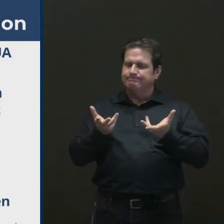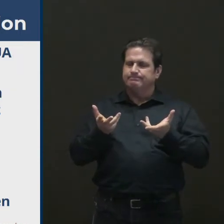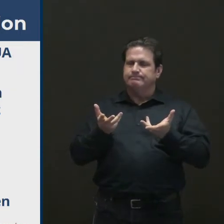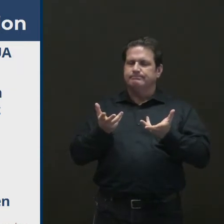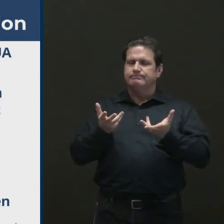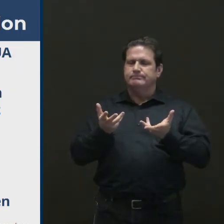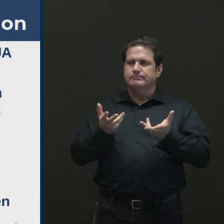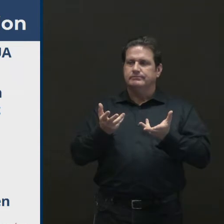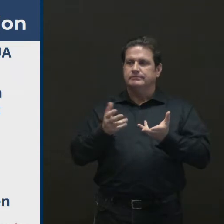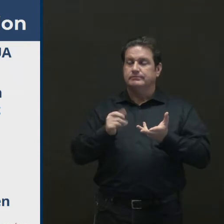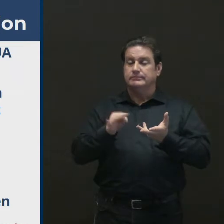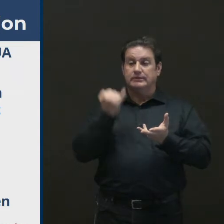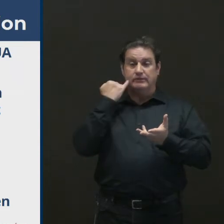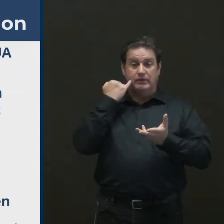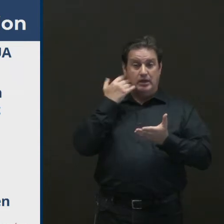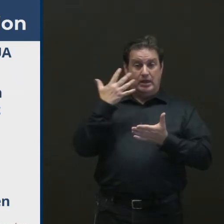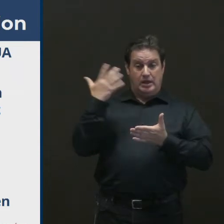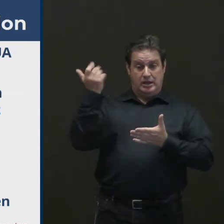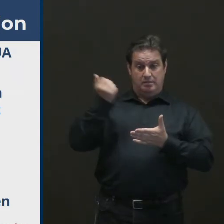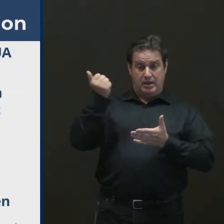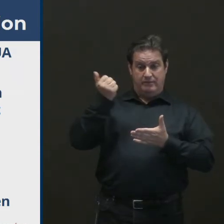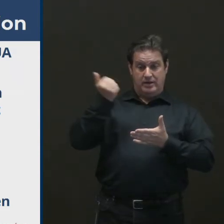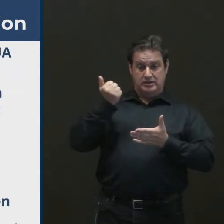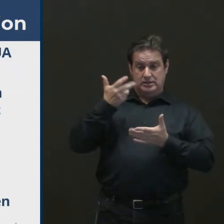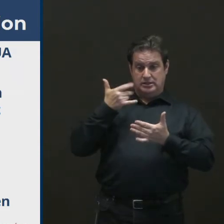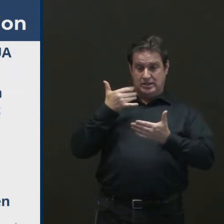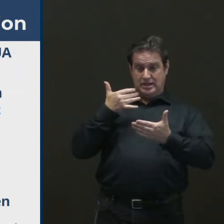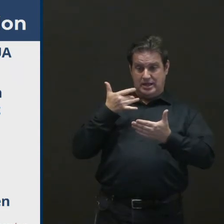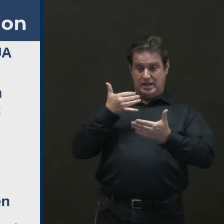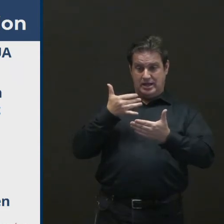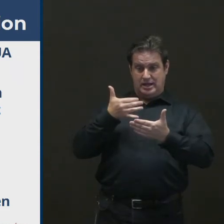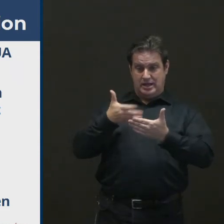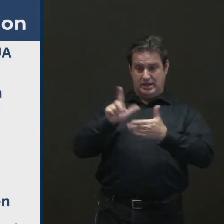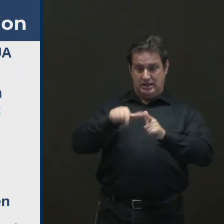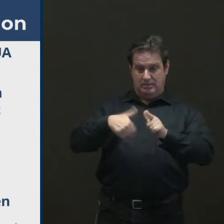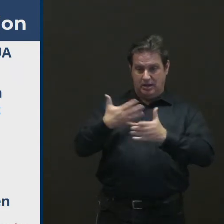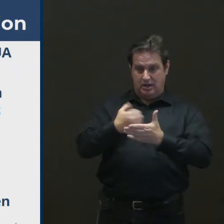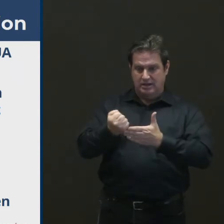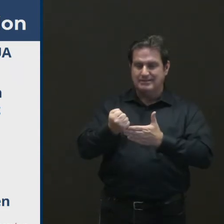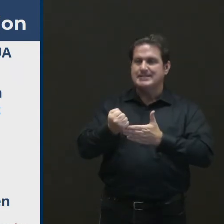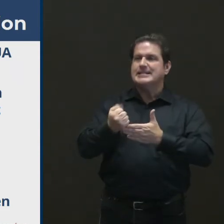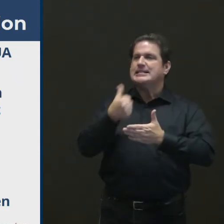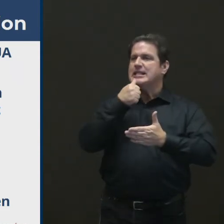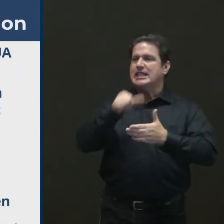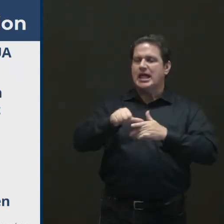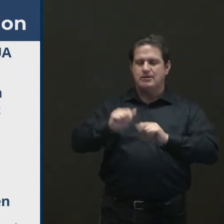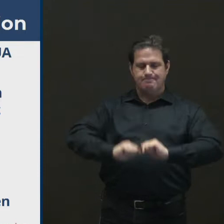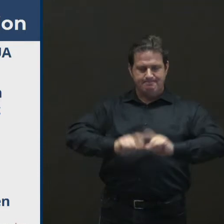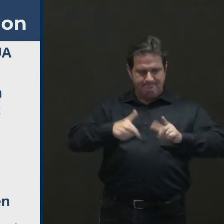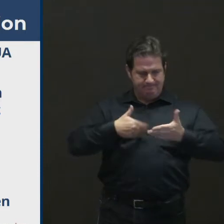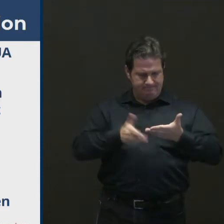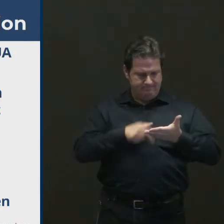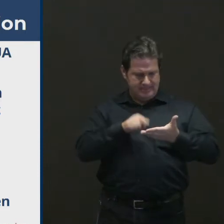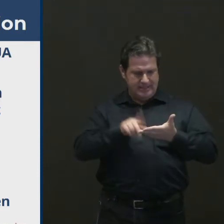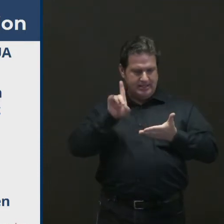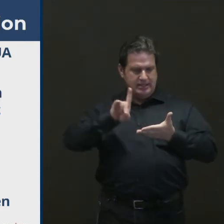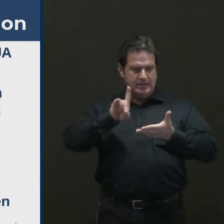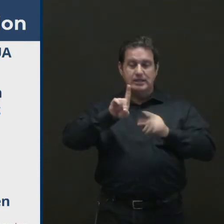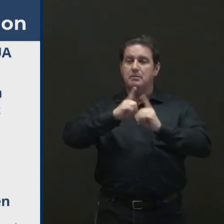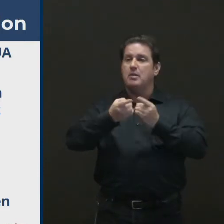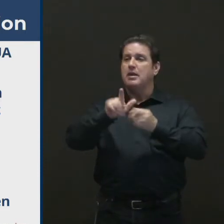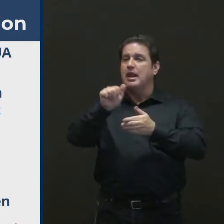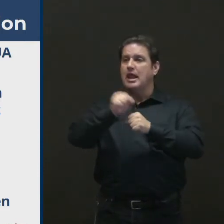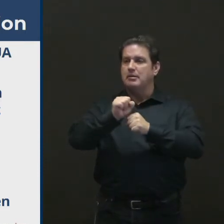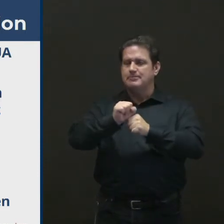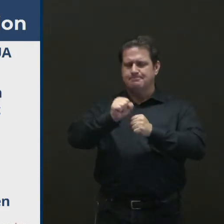is that as your benefits come to expire, you're going to receive a letter from the Department of Labor